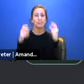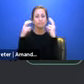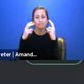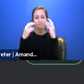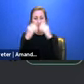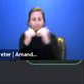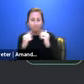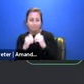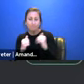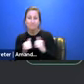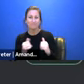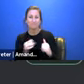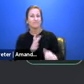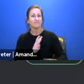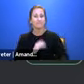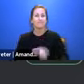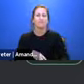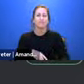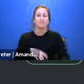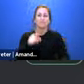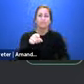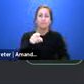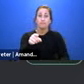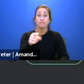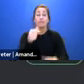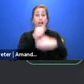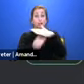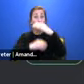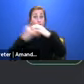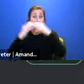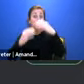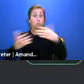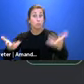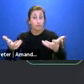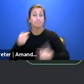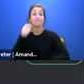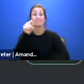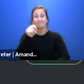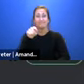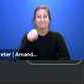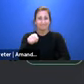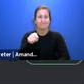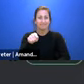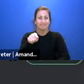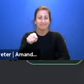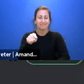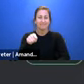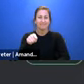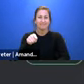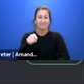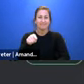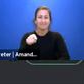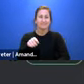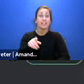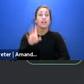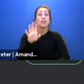currently under construction. So for example, here you see the Manor New Tech High School construction proposed plans and the actual timeline. So if you